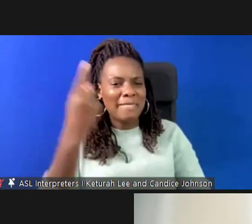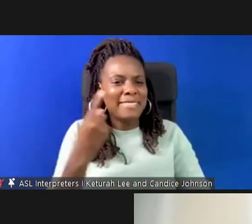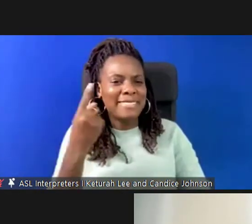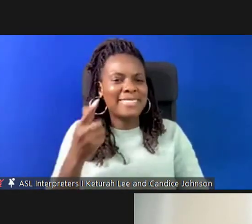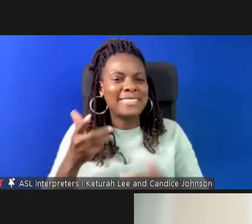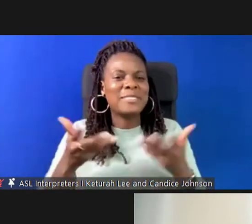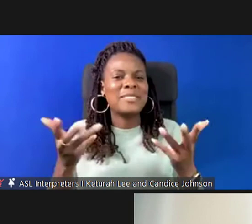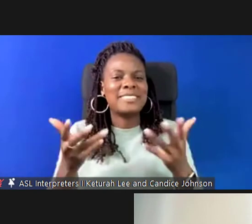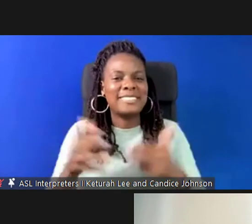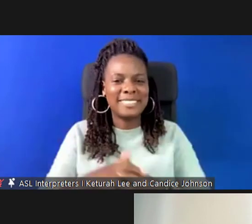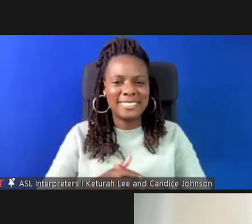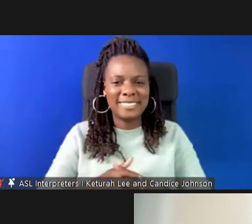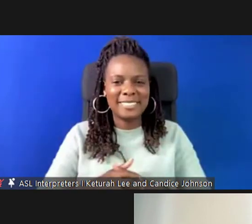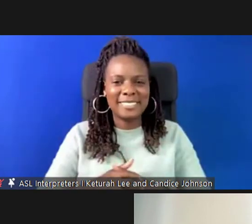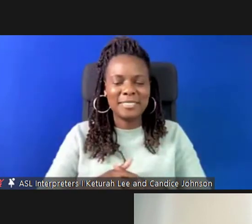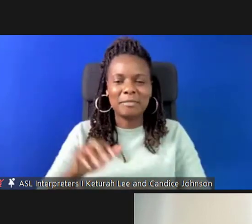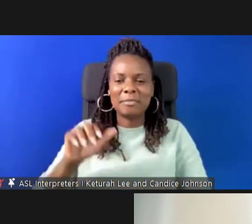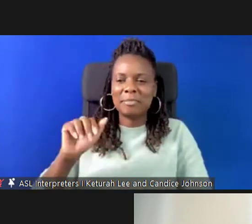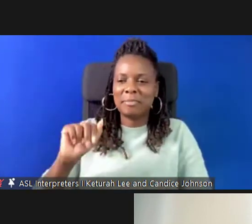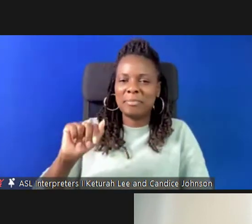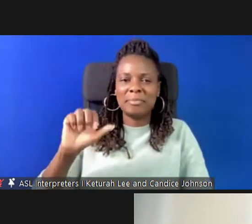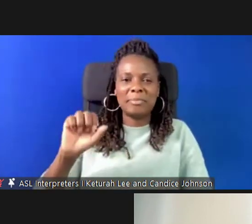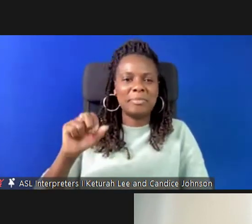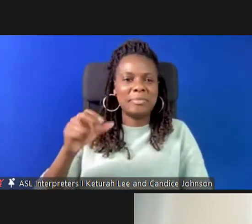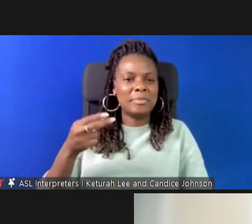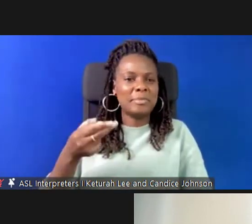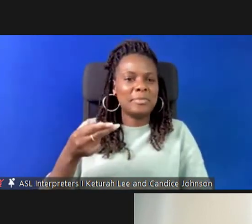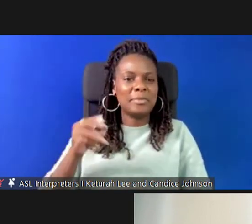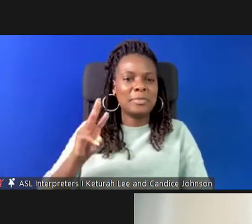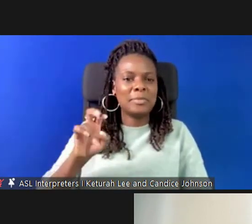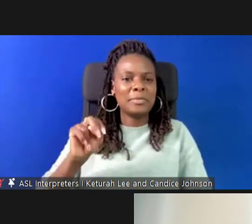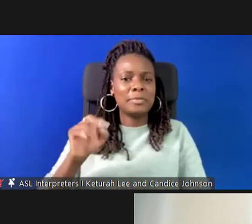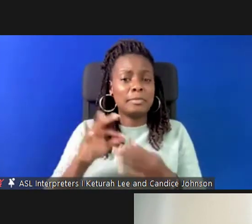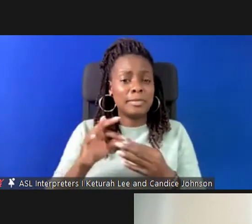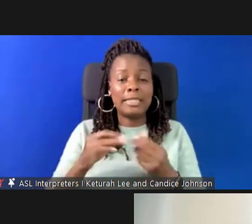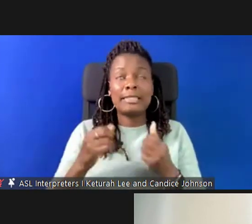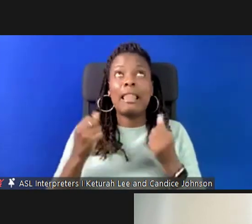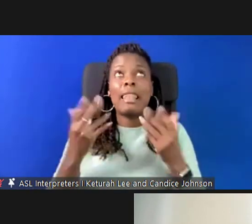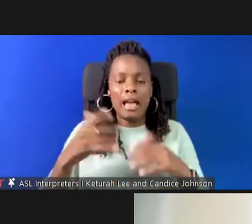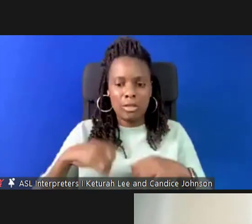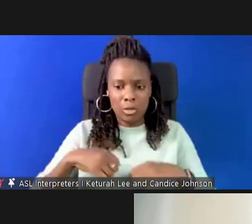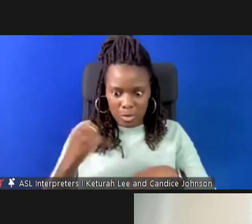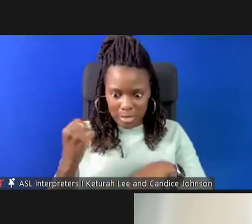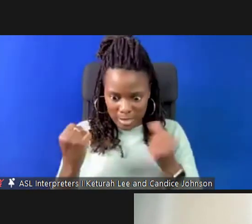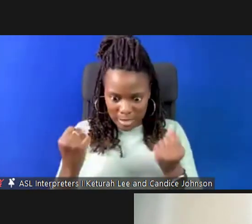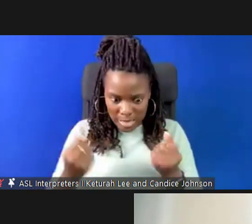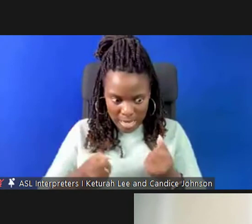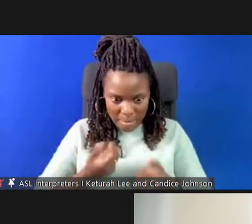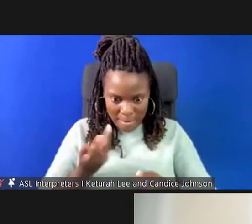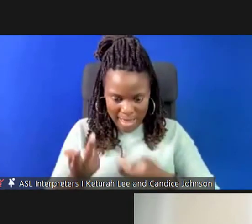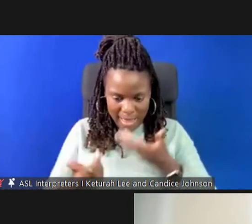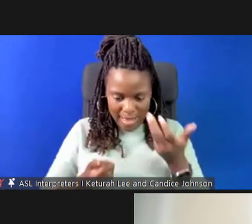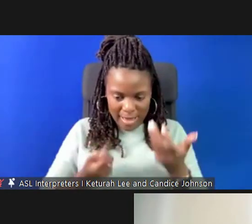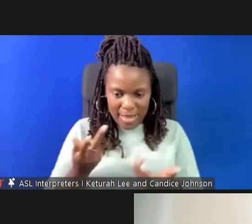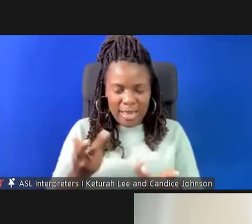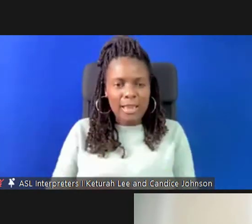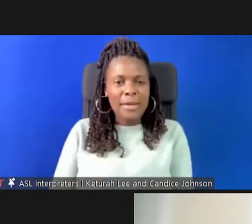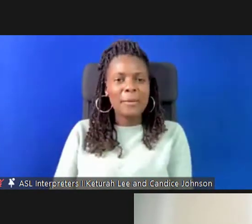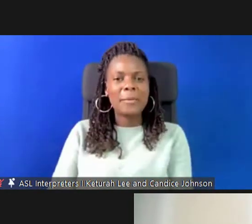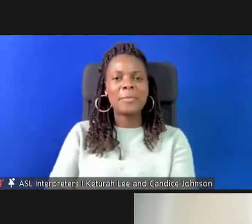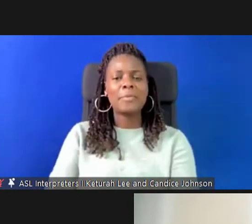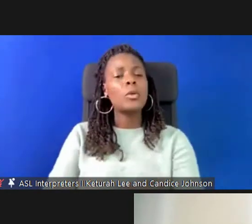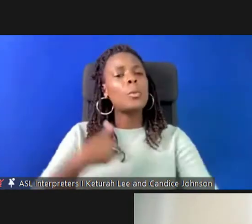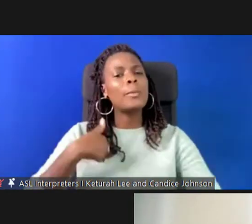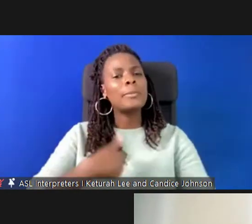Yeah, I'll jump in here. I think there's a lot to unpack there. So, in terms of talking about